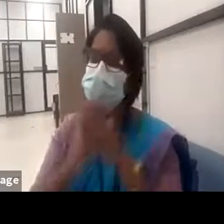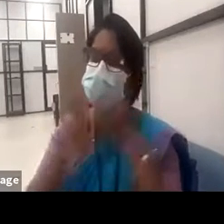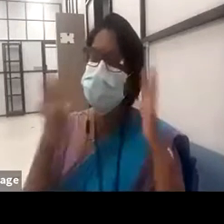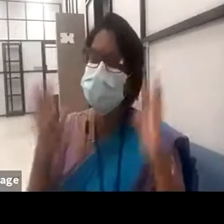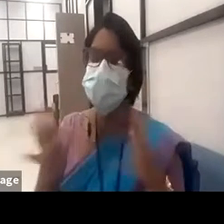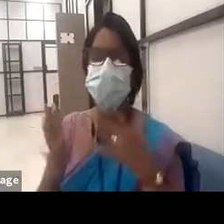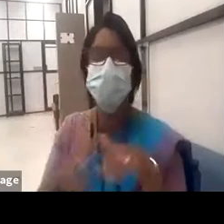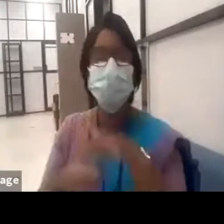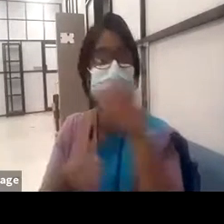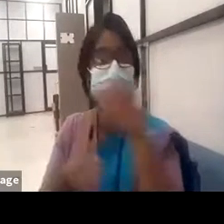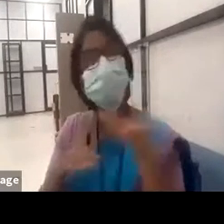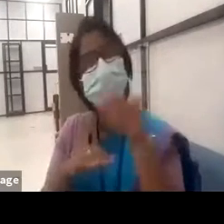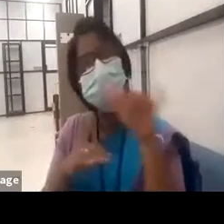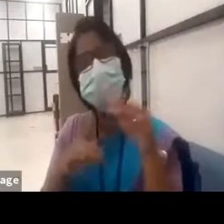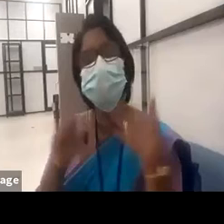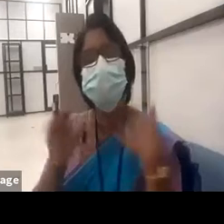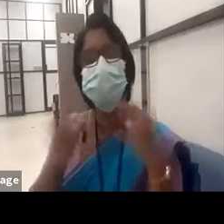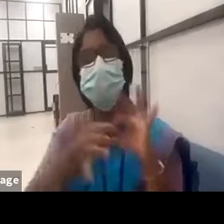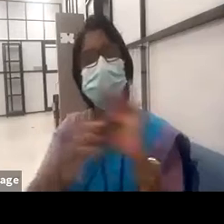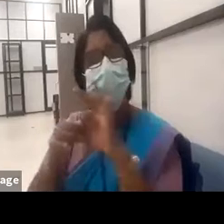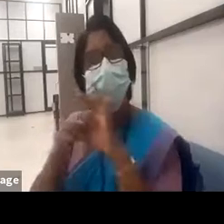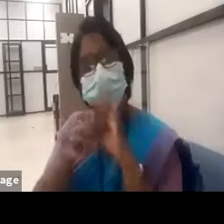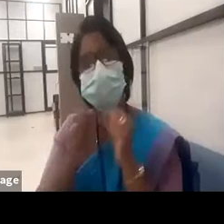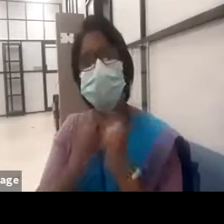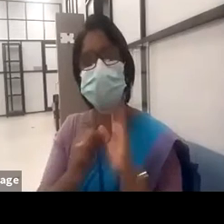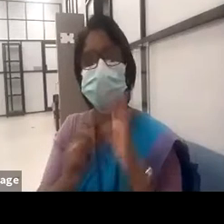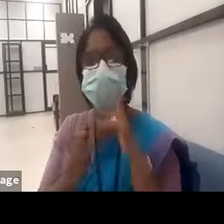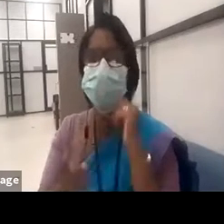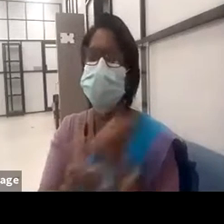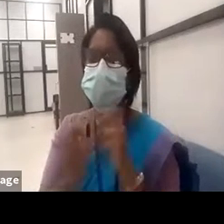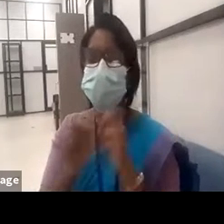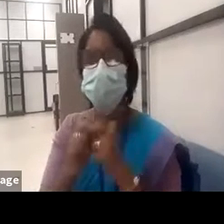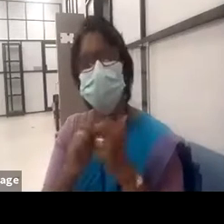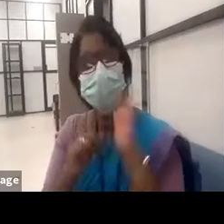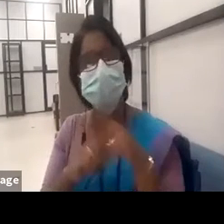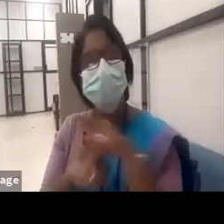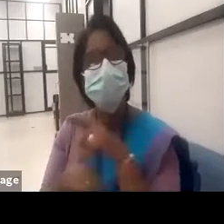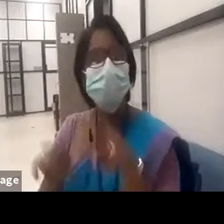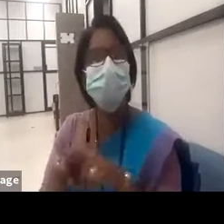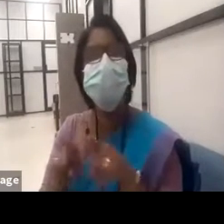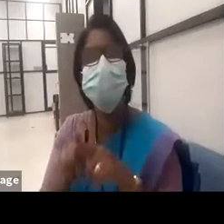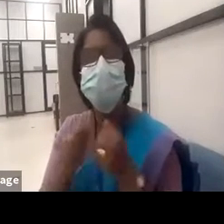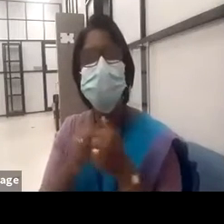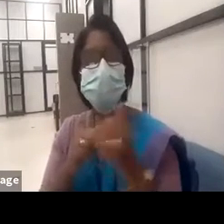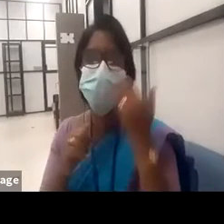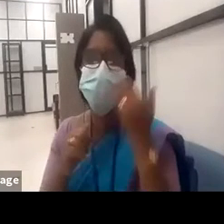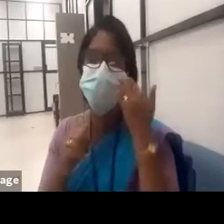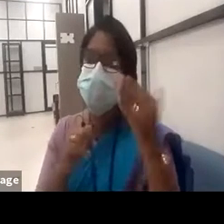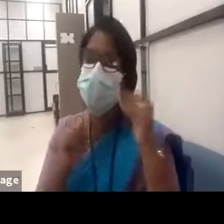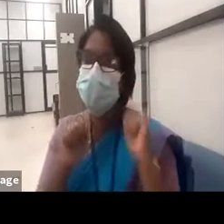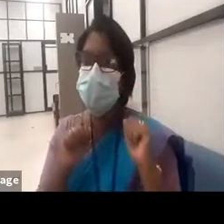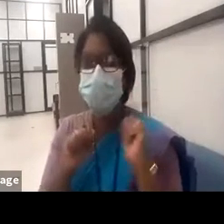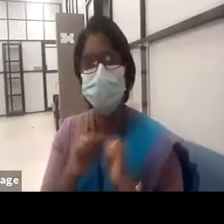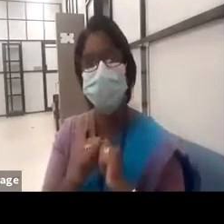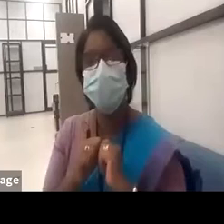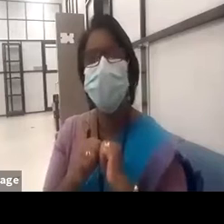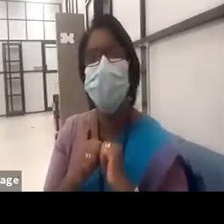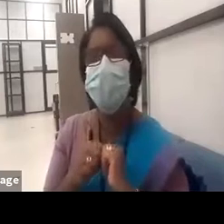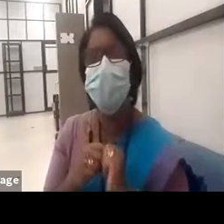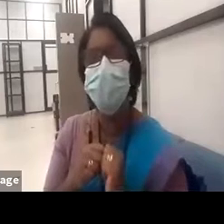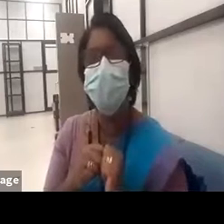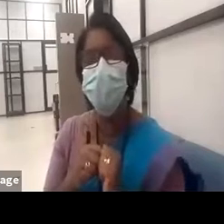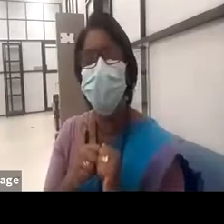much. So that's something we have to look at moving forward, is to have a collaborative culture,